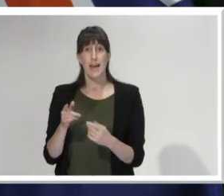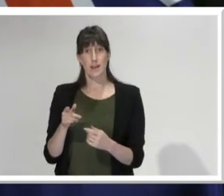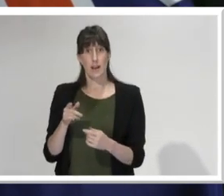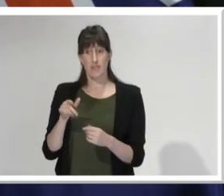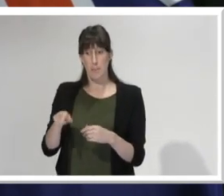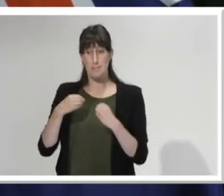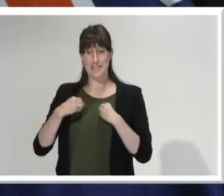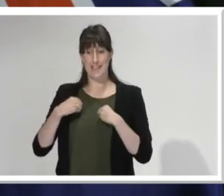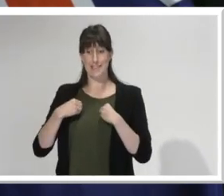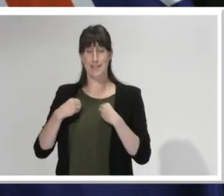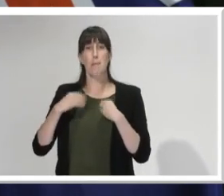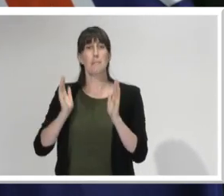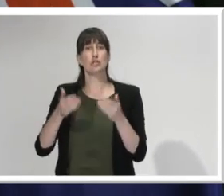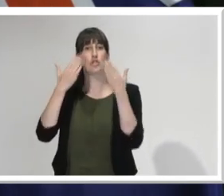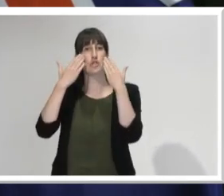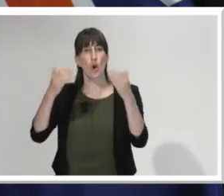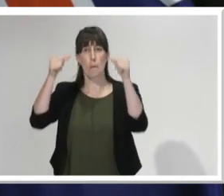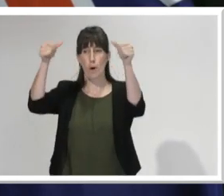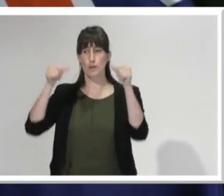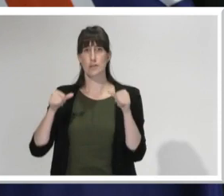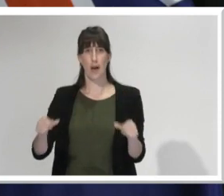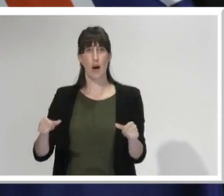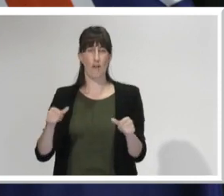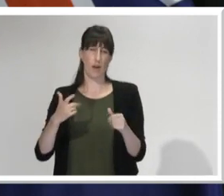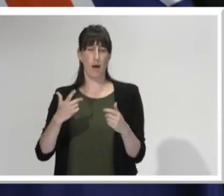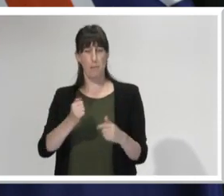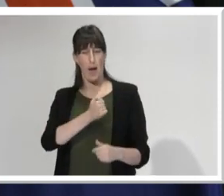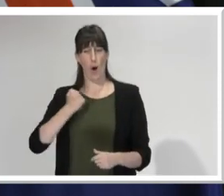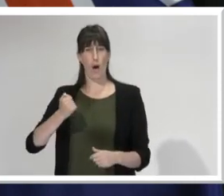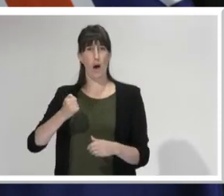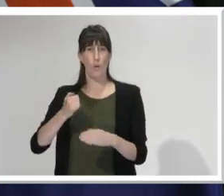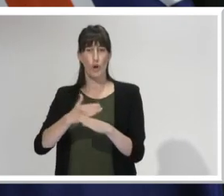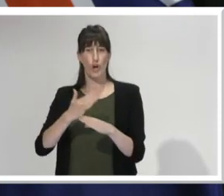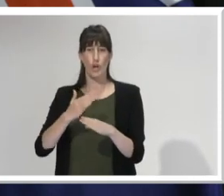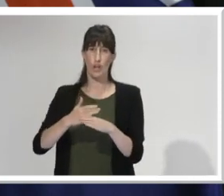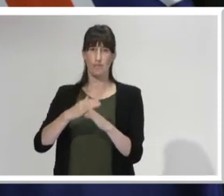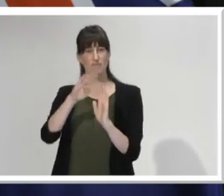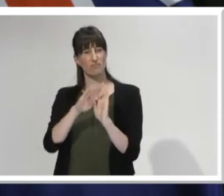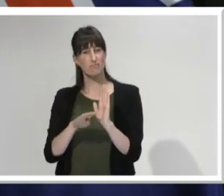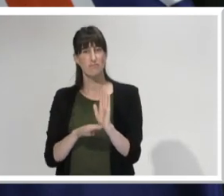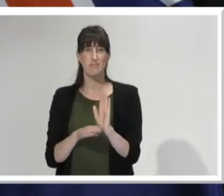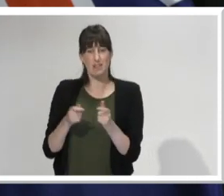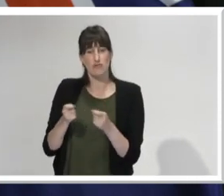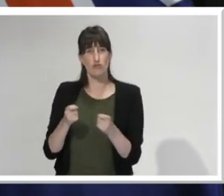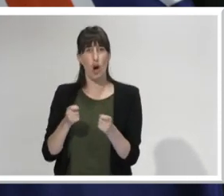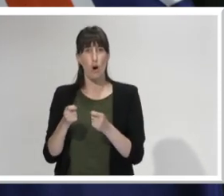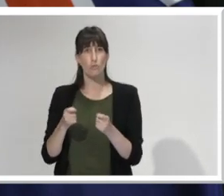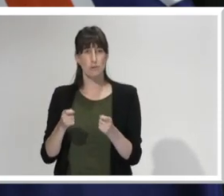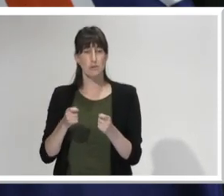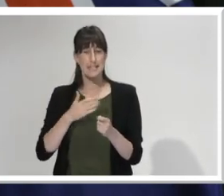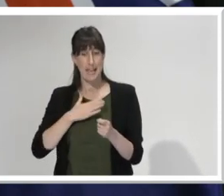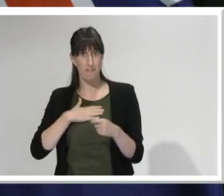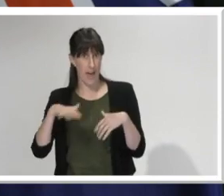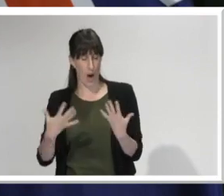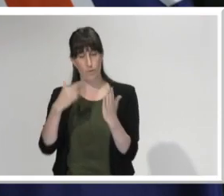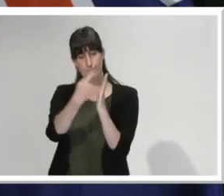for employees and customers. We have had, to date, MB undertaking an audit